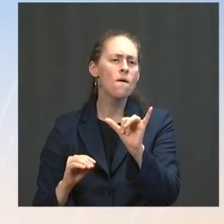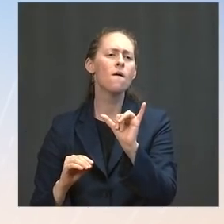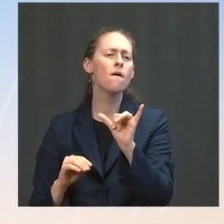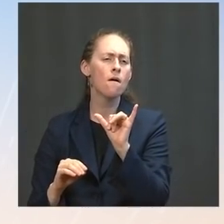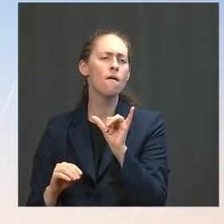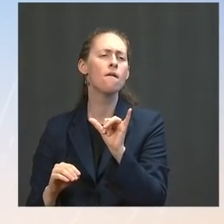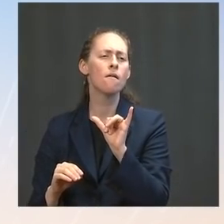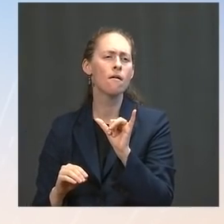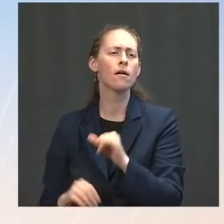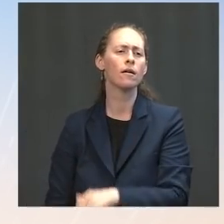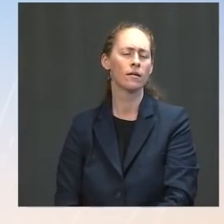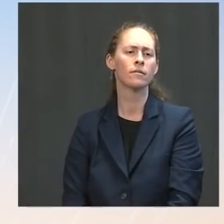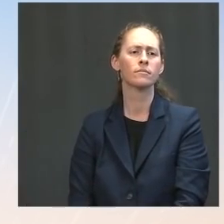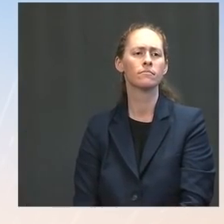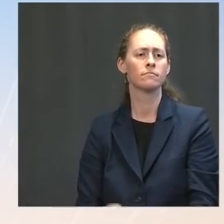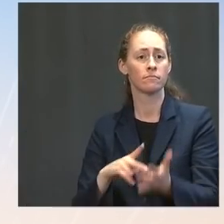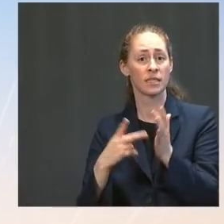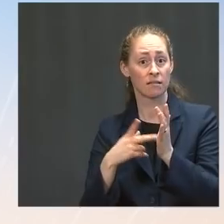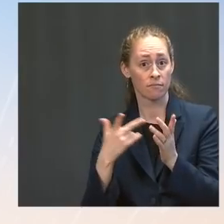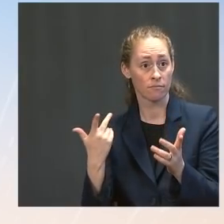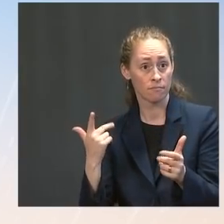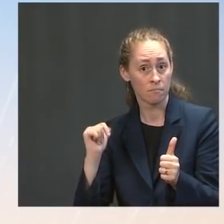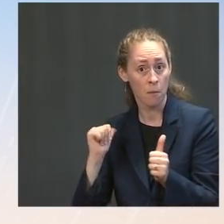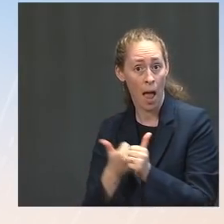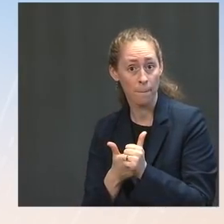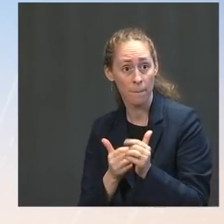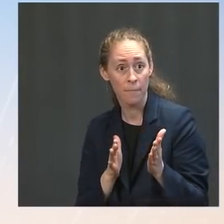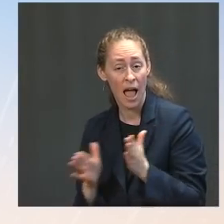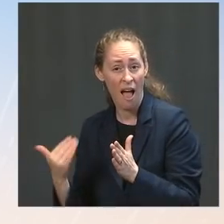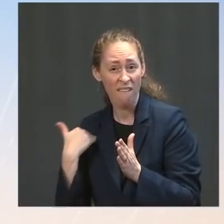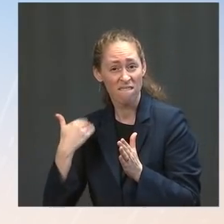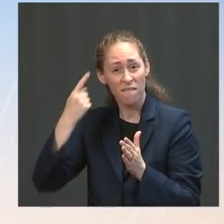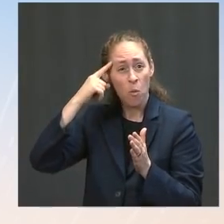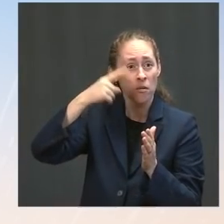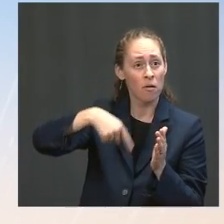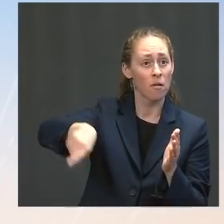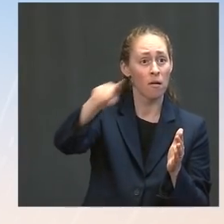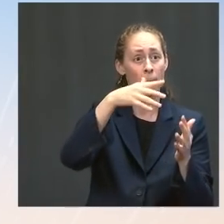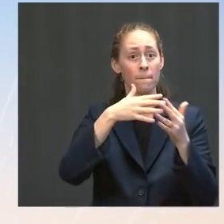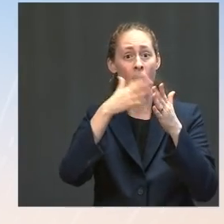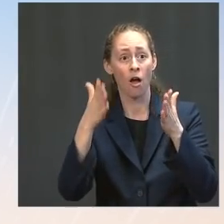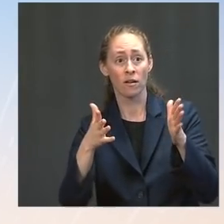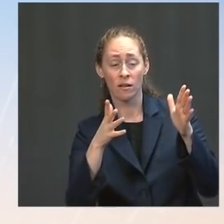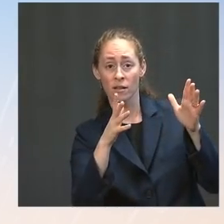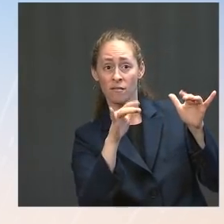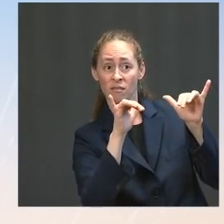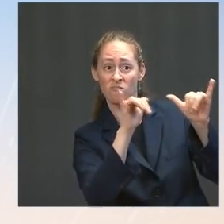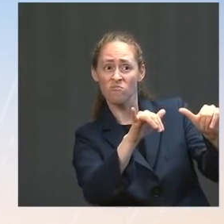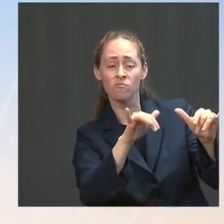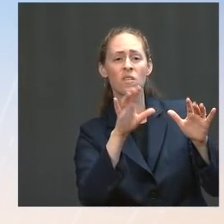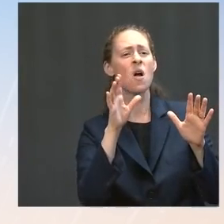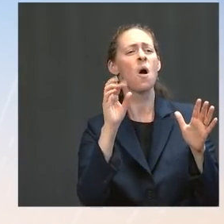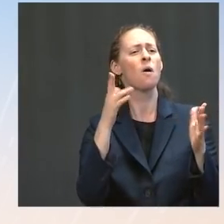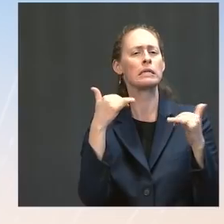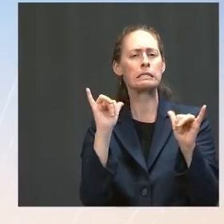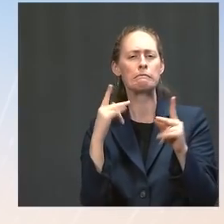there are reports that the defense contractor, Eric Prince, is offering seats on a plane, evacuation plane, out